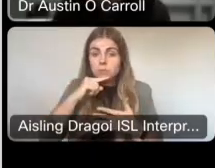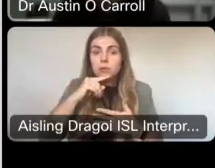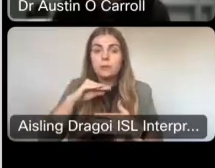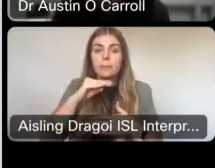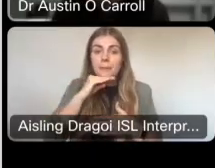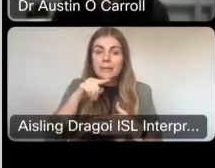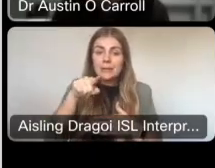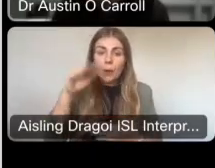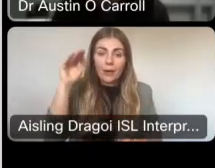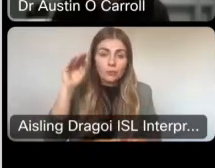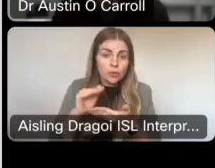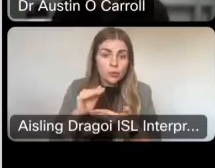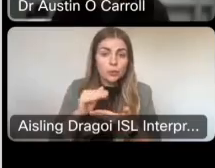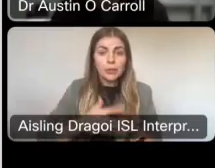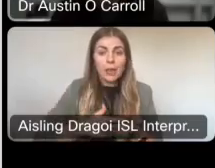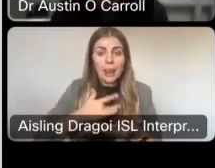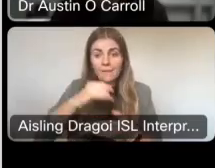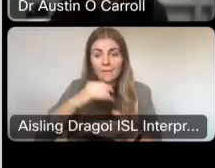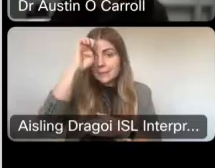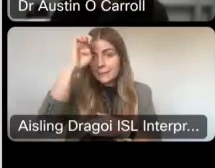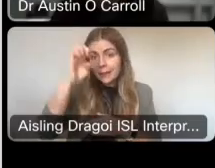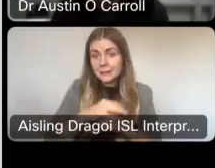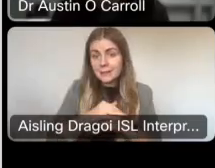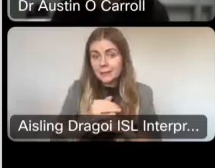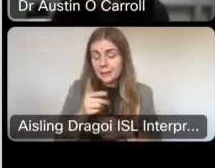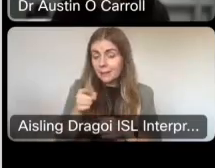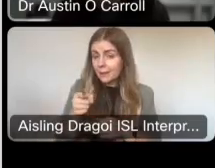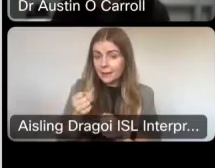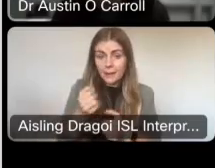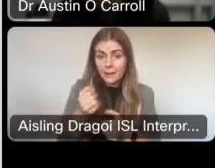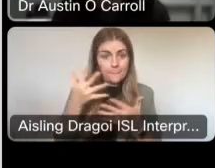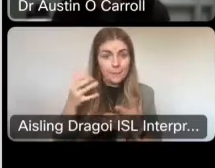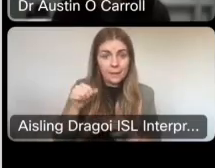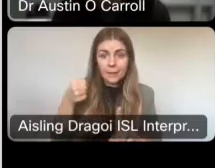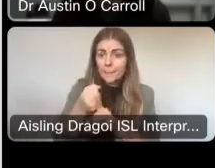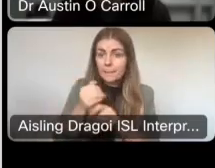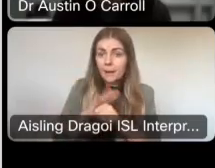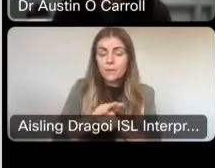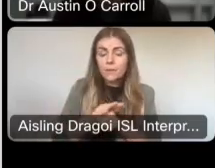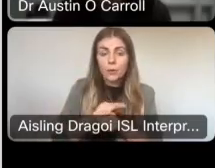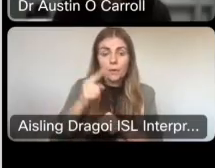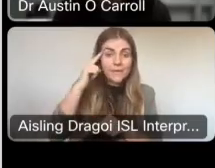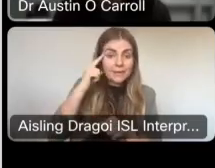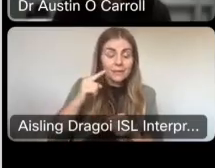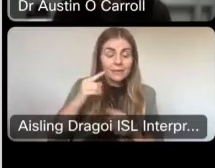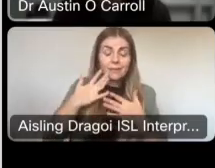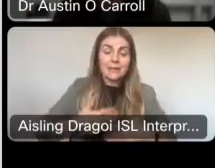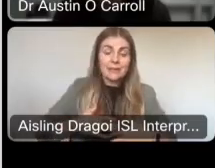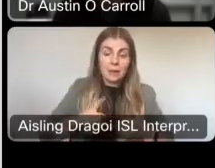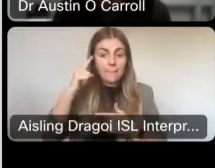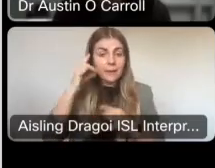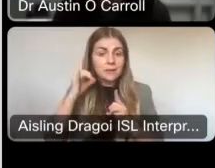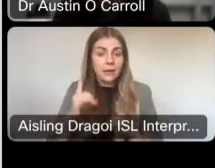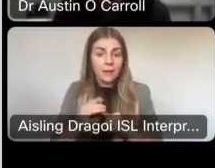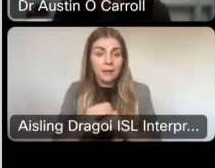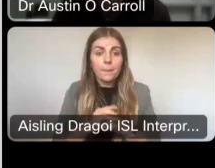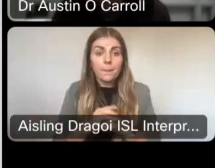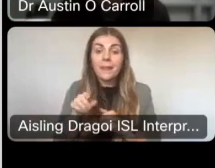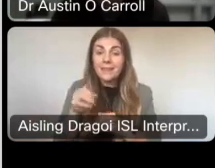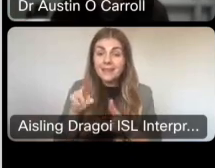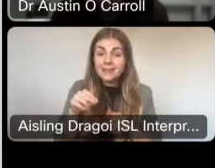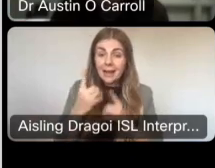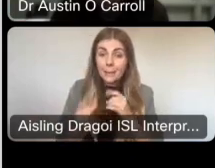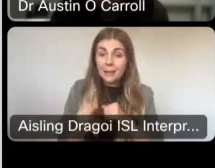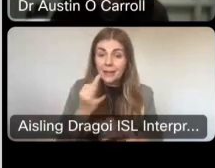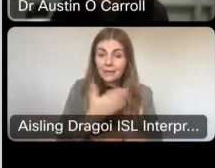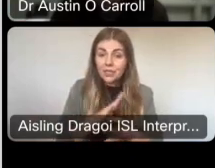life expectancy. They have huge impact on your health and welfare, your physical health and your mental health. And these are people where you've got children who've recurrent abuse,